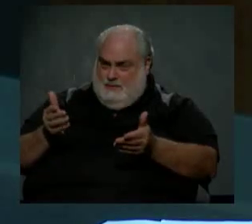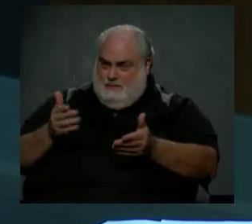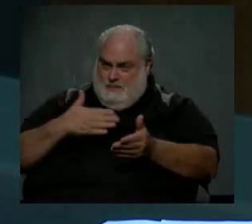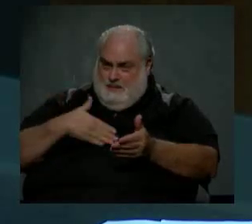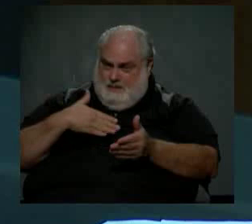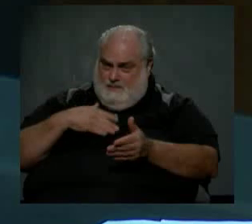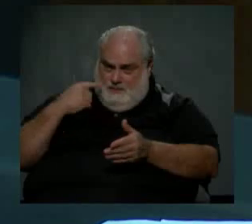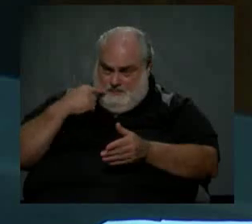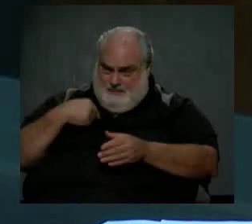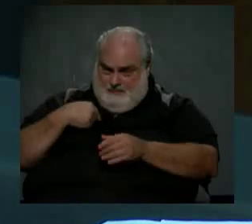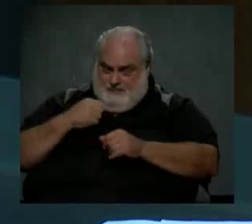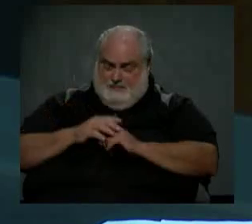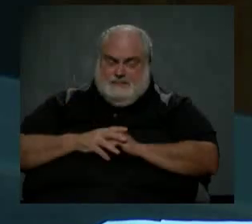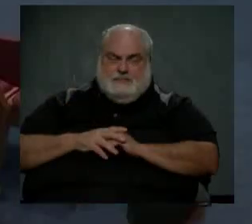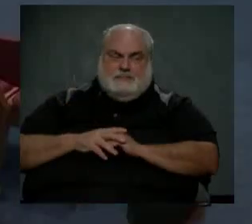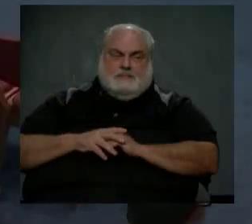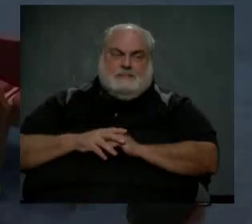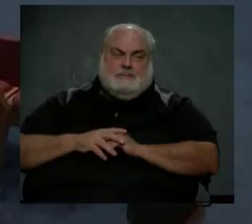please.